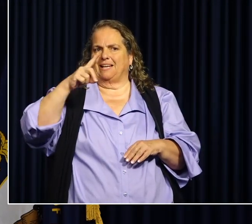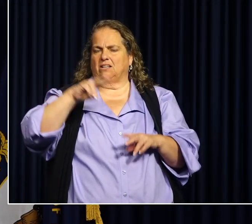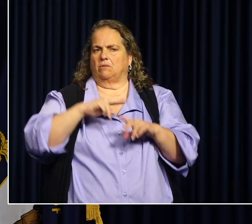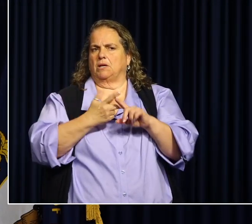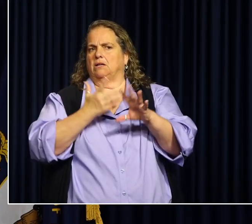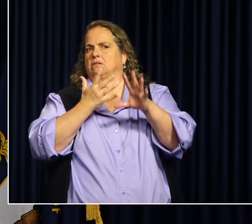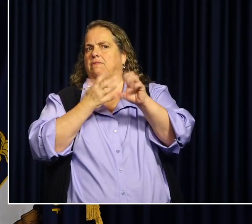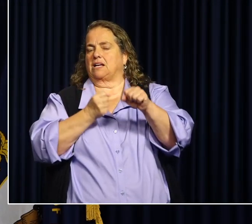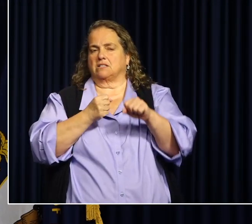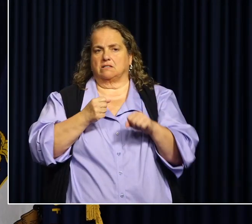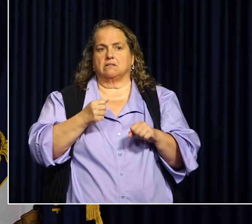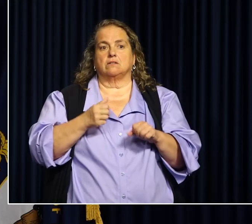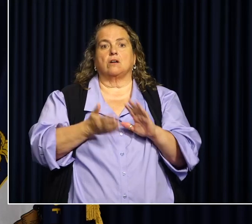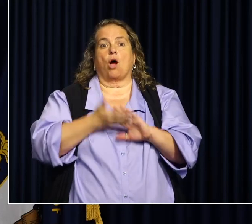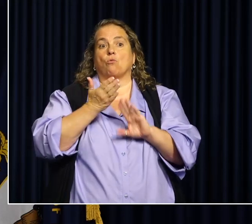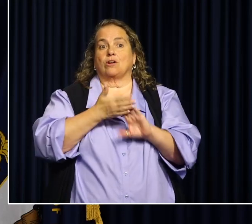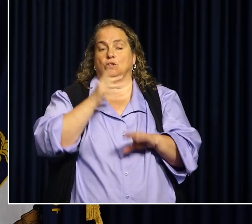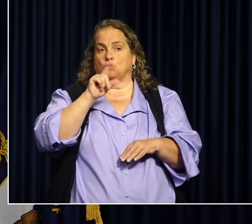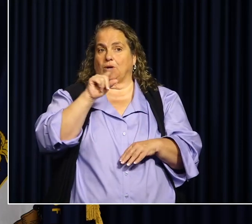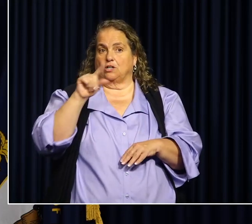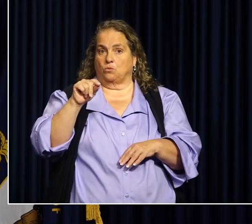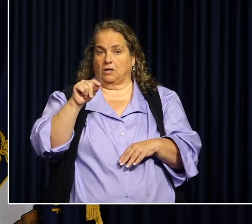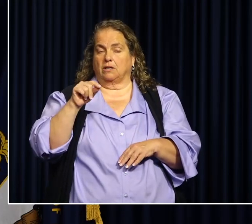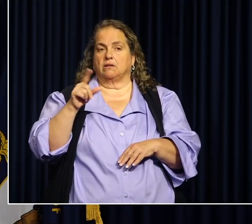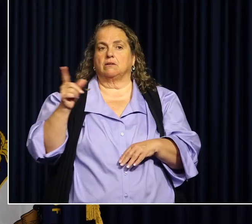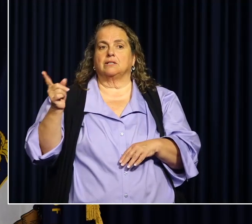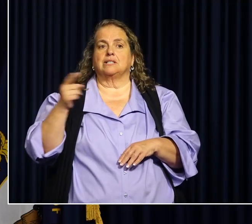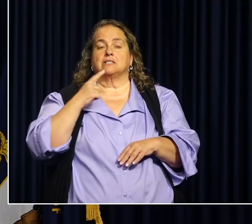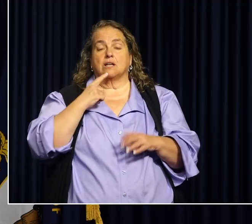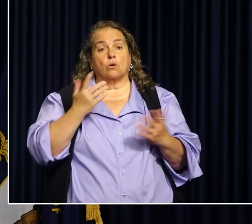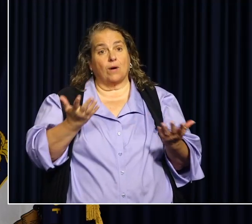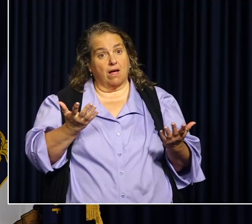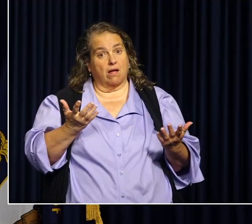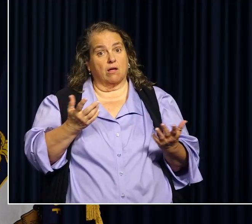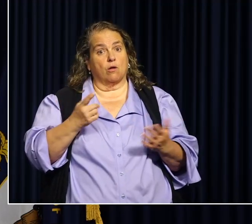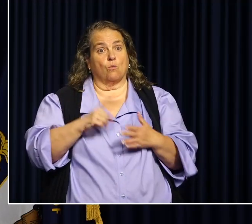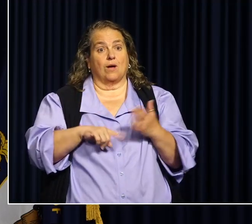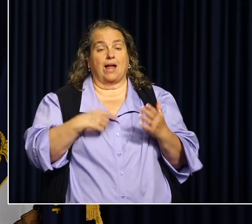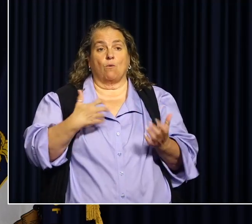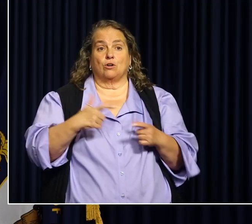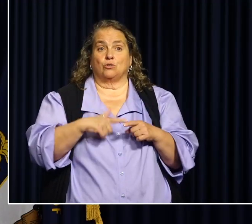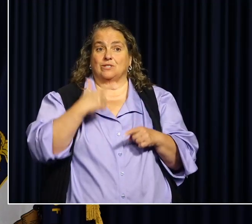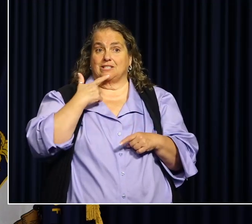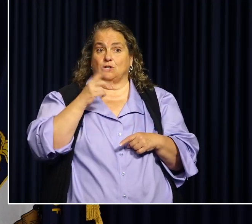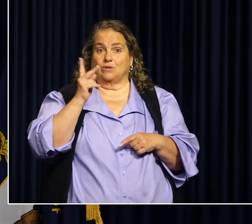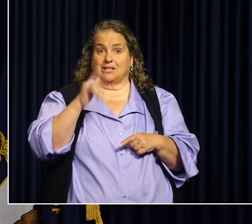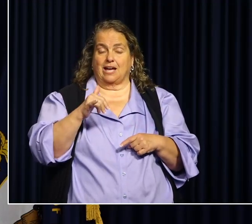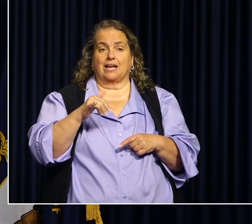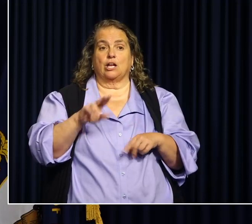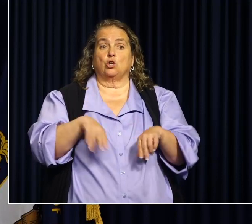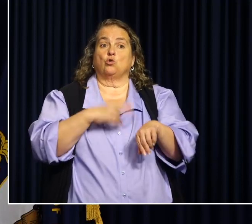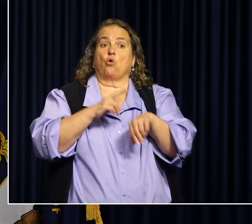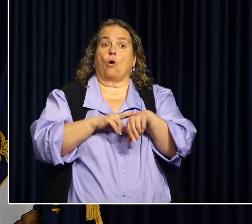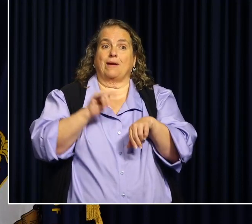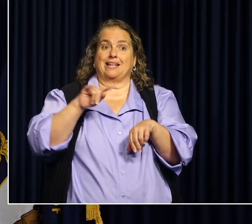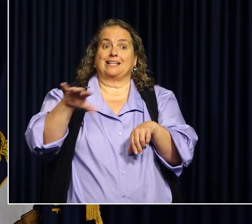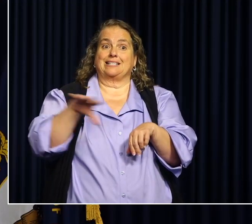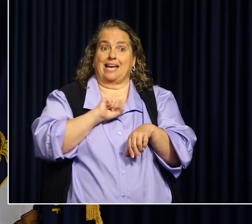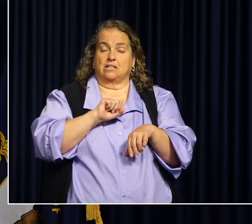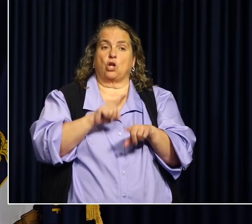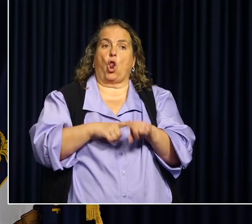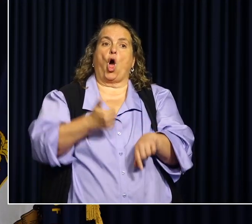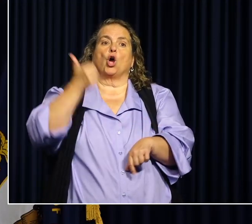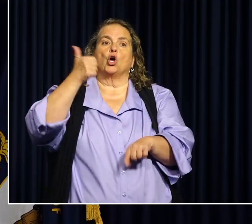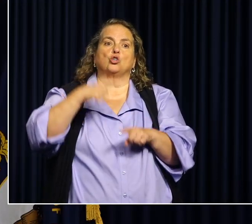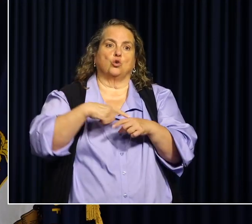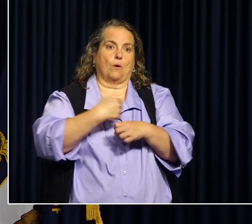would I tell Kentuckians about that? Well, normally, it takes longer to create a vaccine, but I'm excited about the news. It